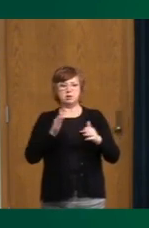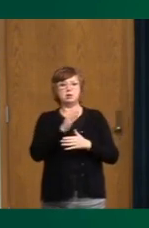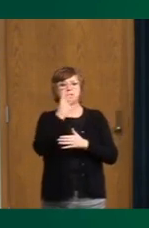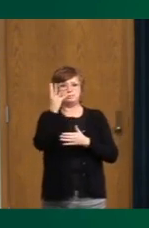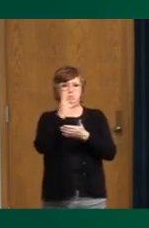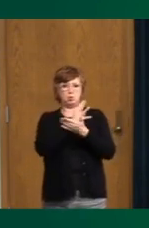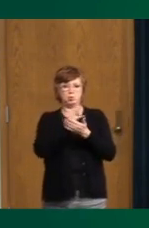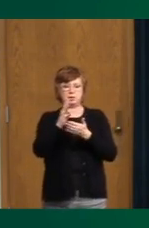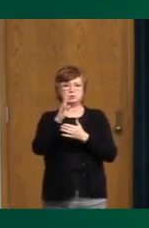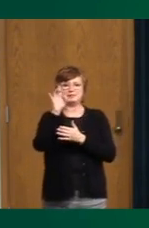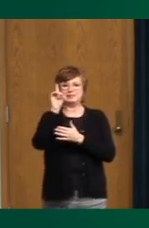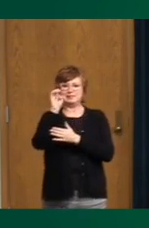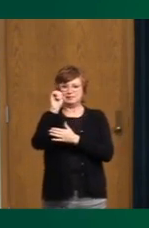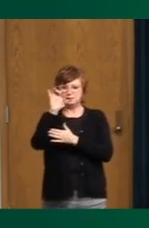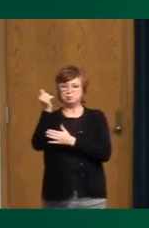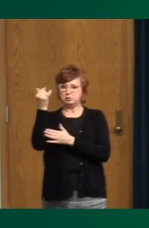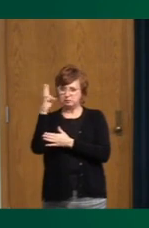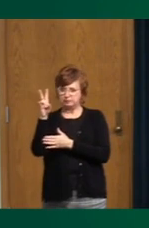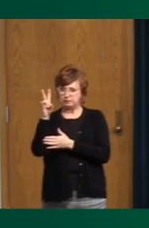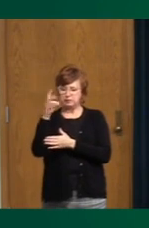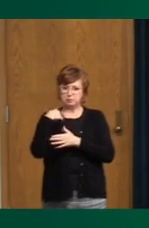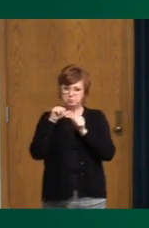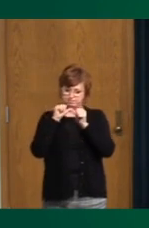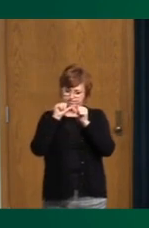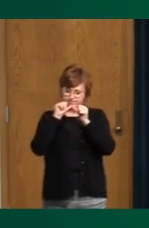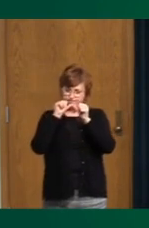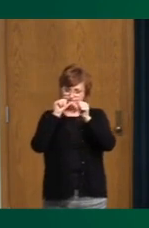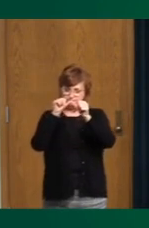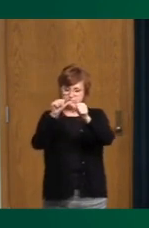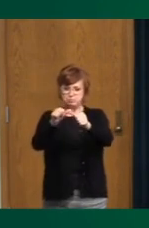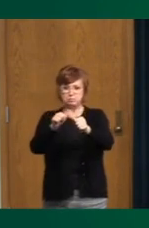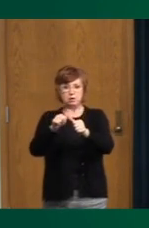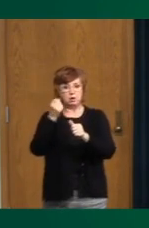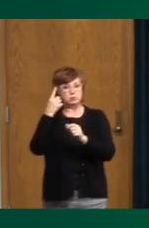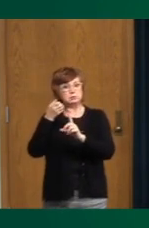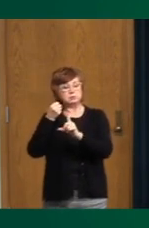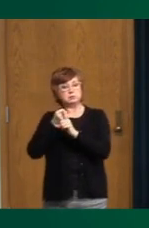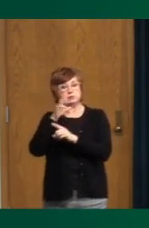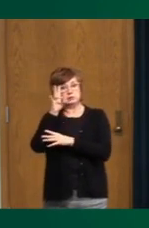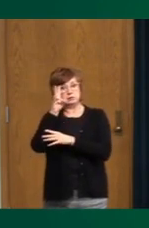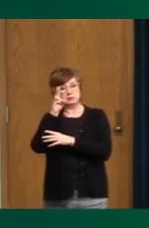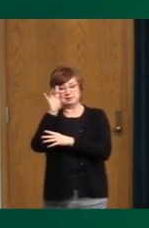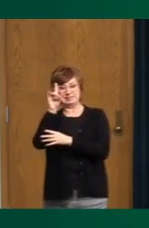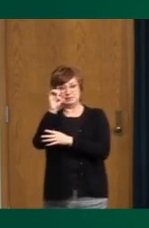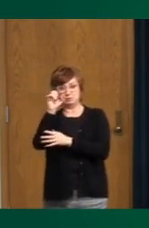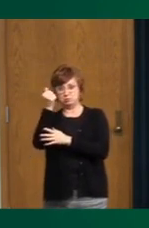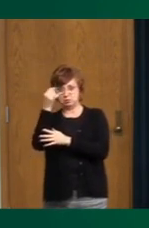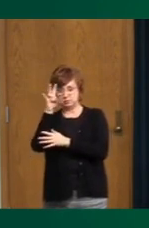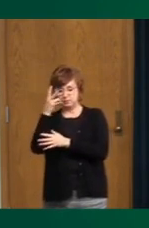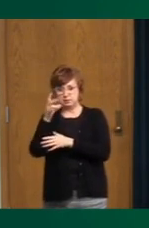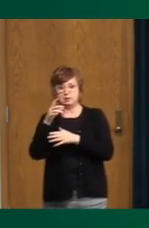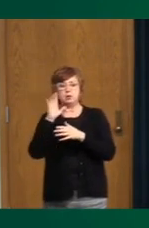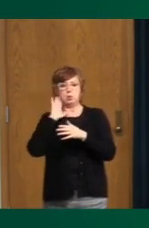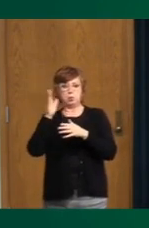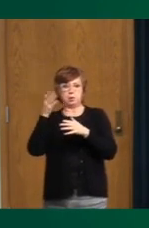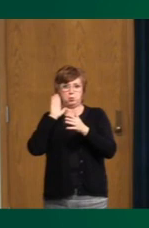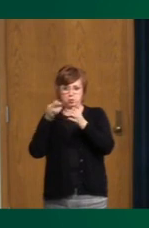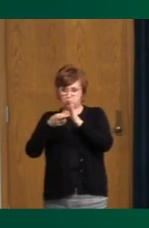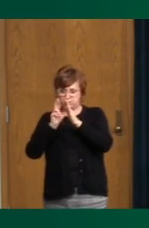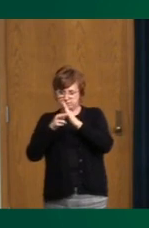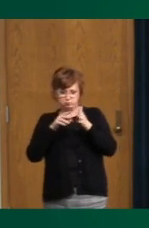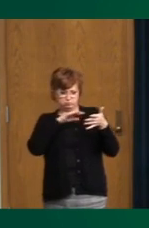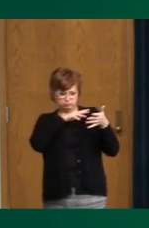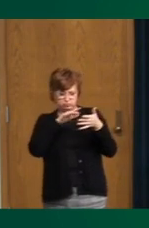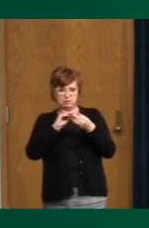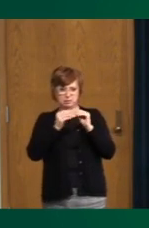Thursday. At that time, they will all be reviewed, and depending on where our case numbers are at, and Dr. Shahab will have more to add on